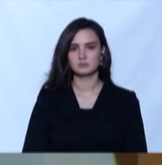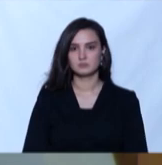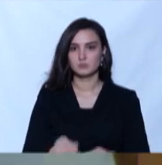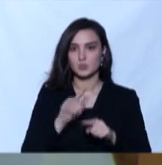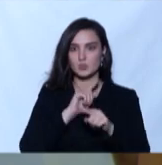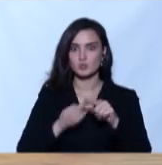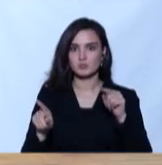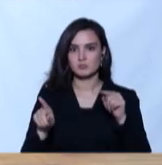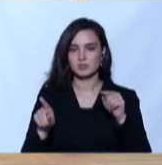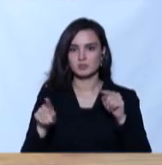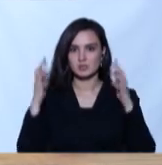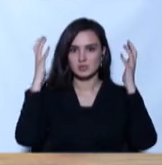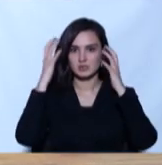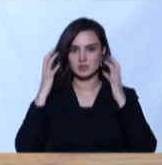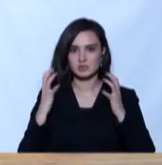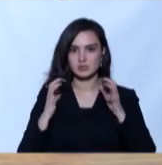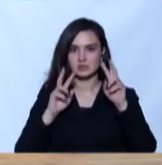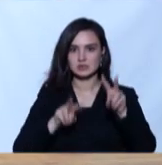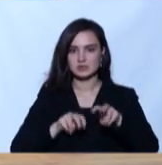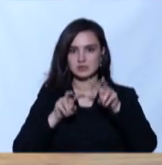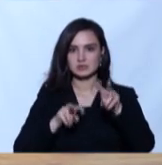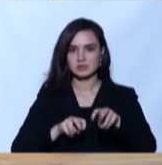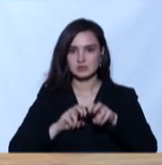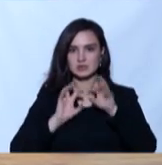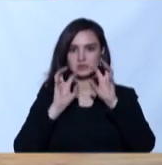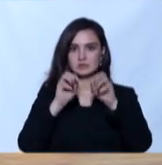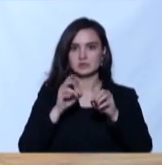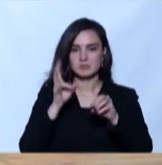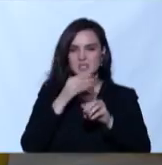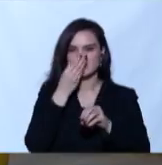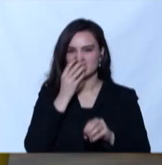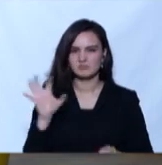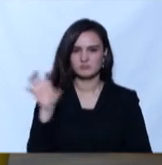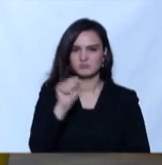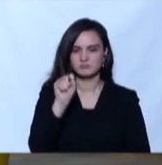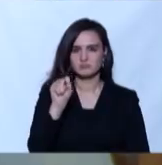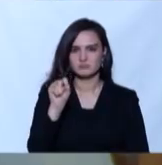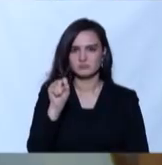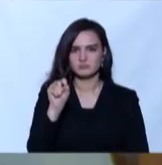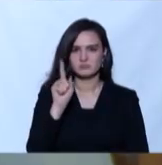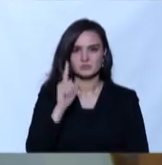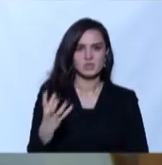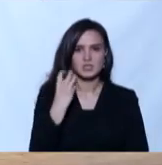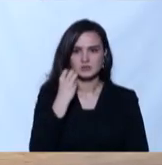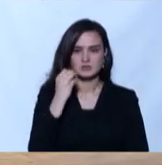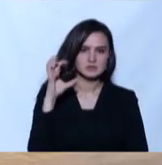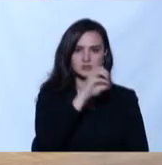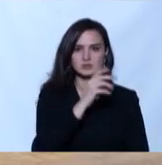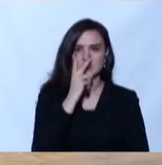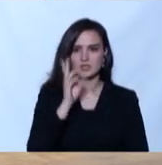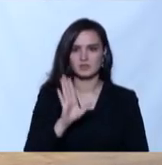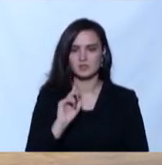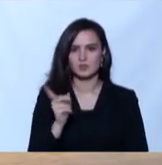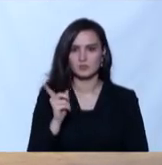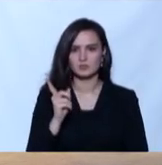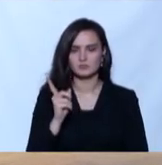Suddenly, a lion tries to bite Toto, but Dorothy hits him on the nose and says, "Don't you dare bite him! You are nothing but a